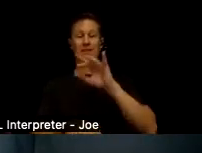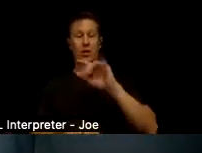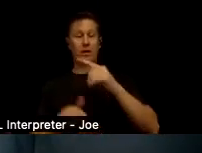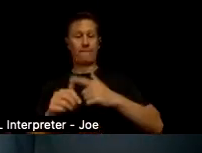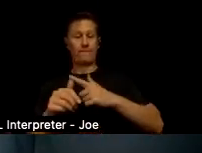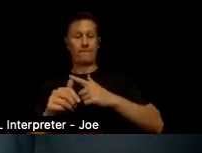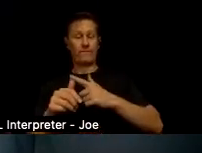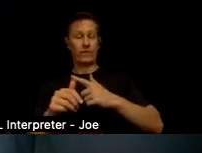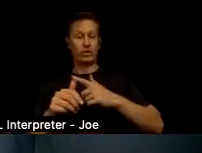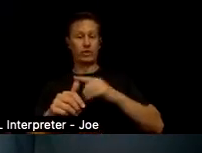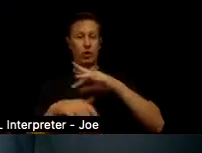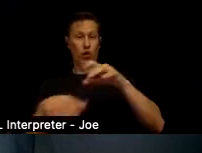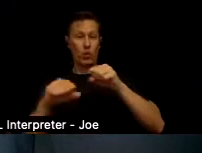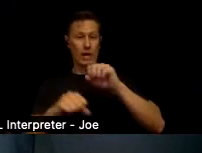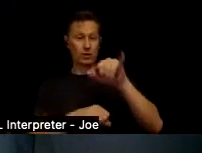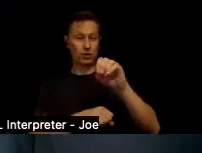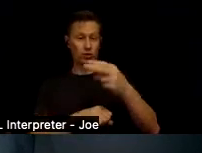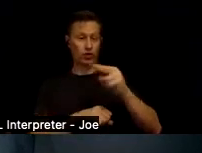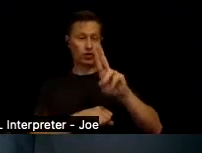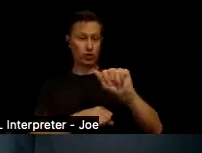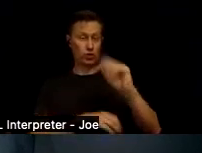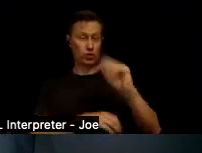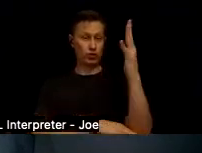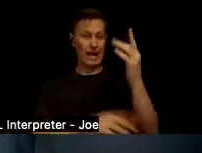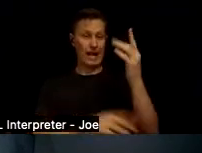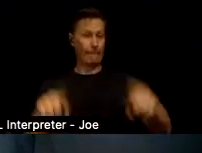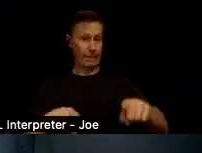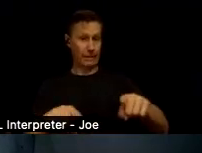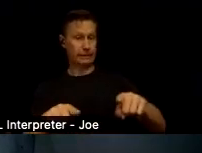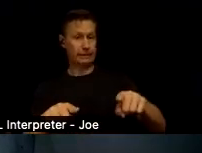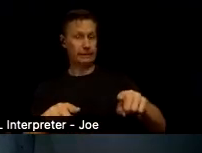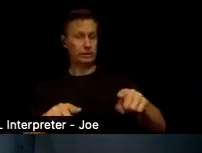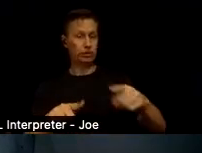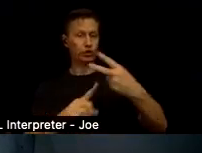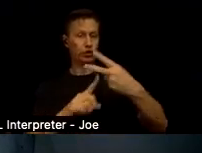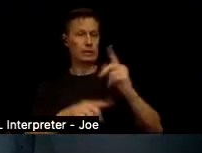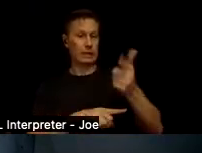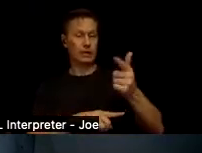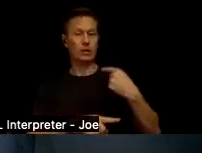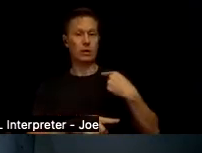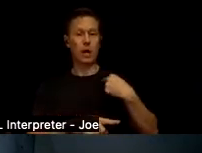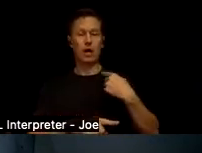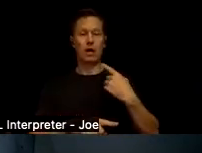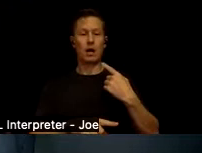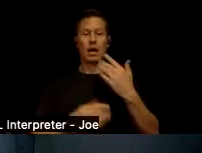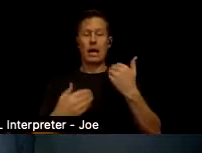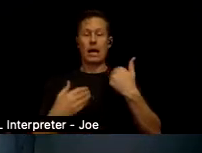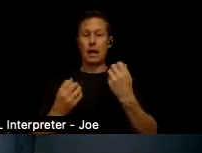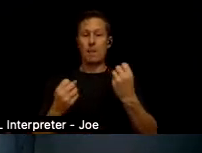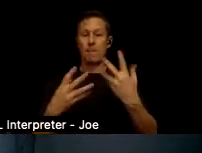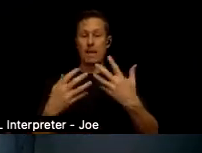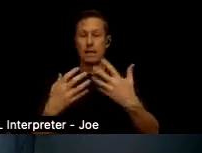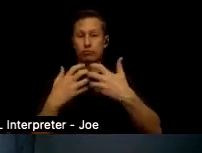than 2 months later. I felt that earthquake. I was part of the response. I led a deployment of instruments, including